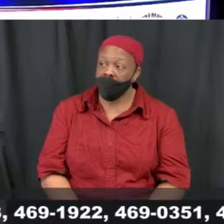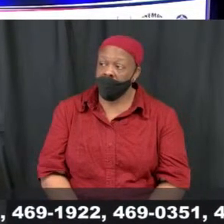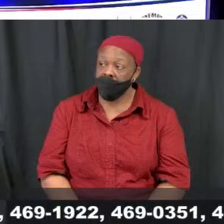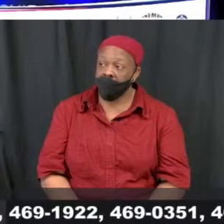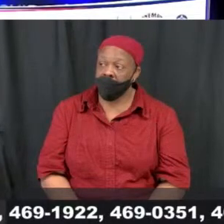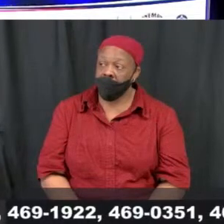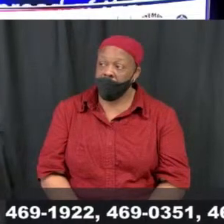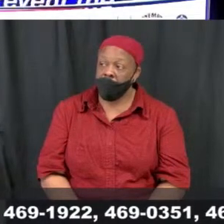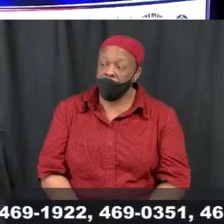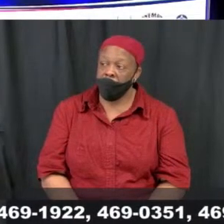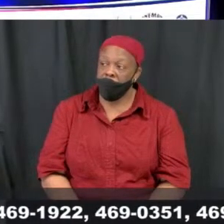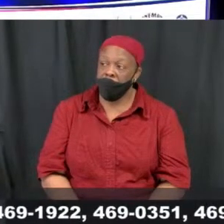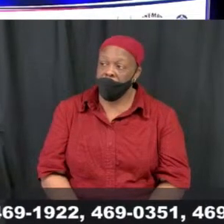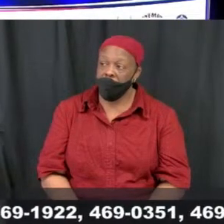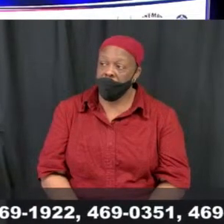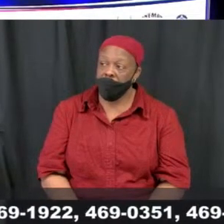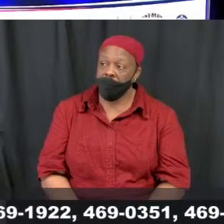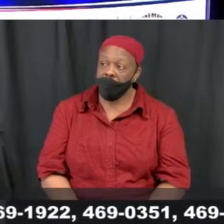next question.